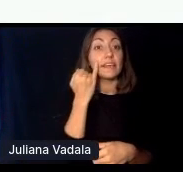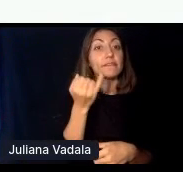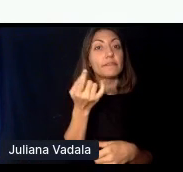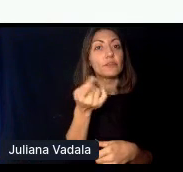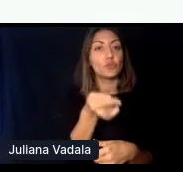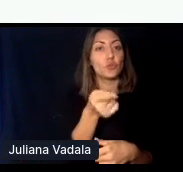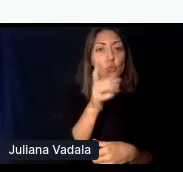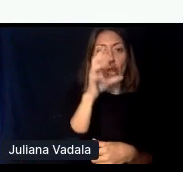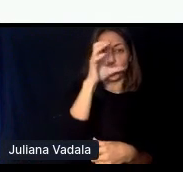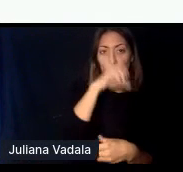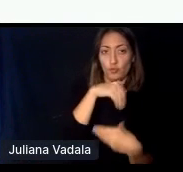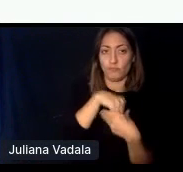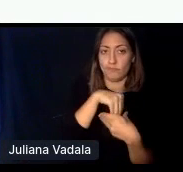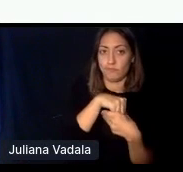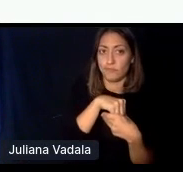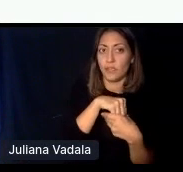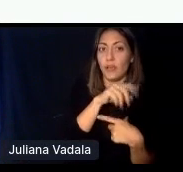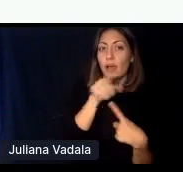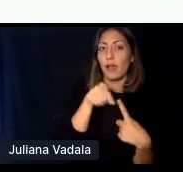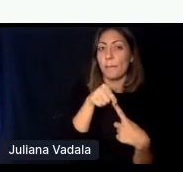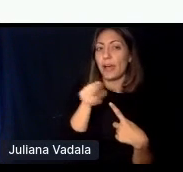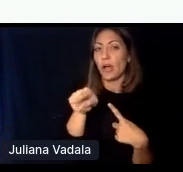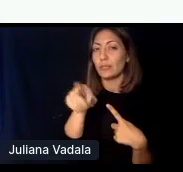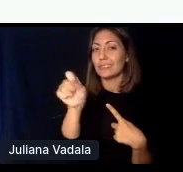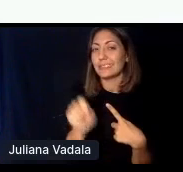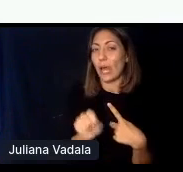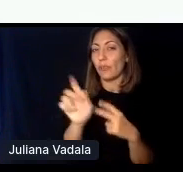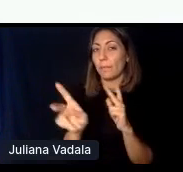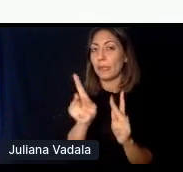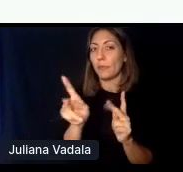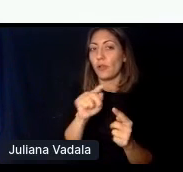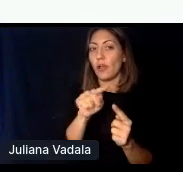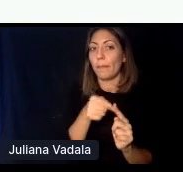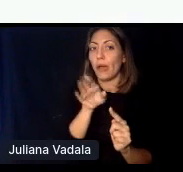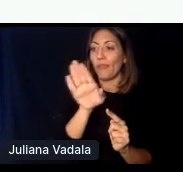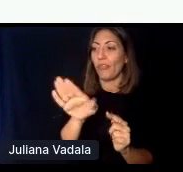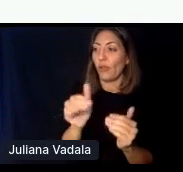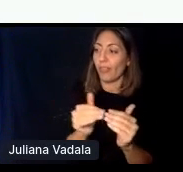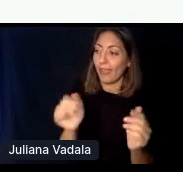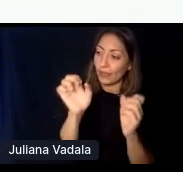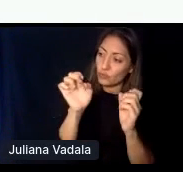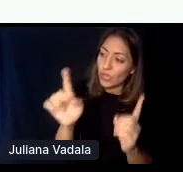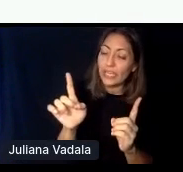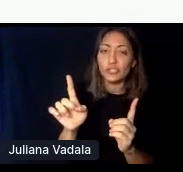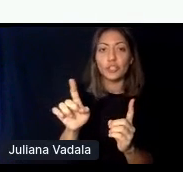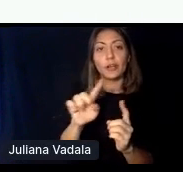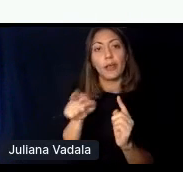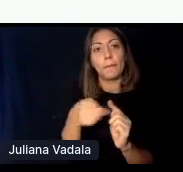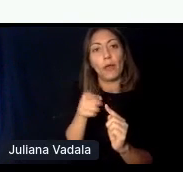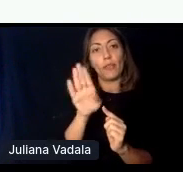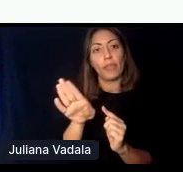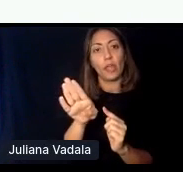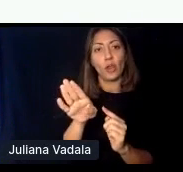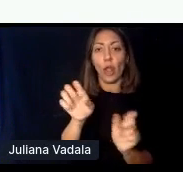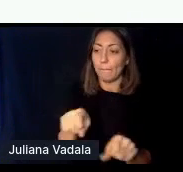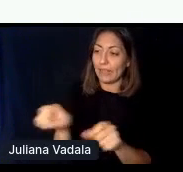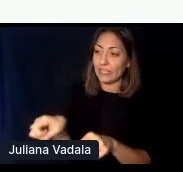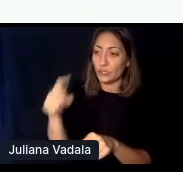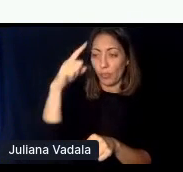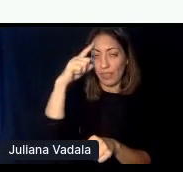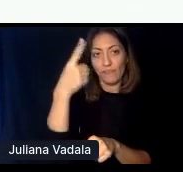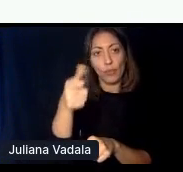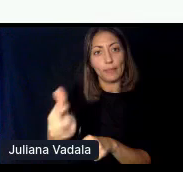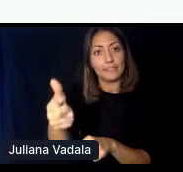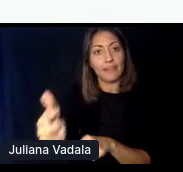including possibly about class experience, about voter self-awareness, or ability to think for oneself. So that person